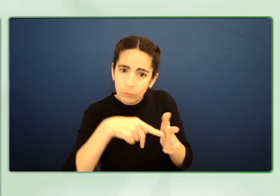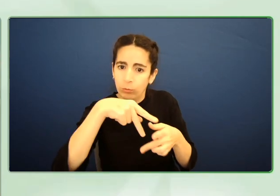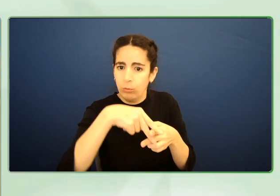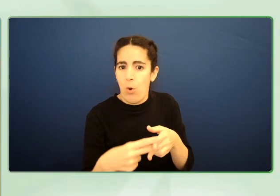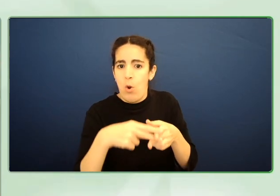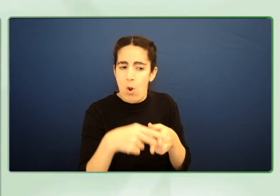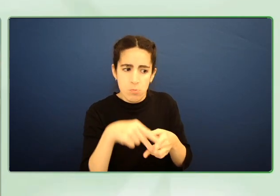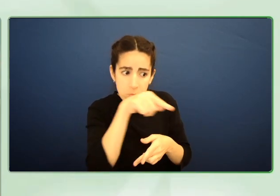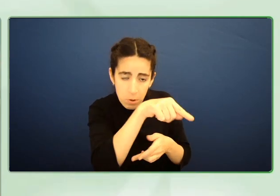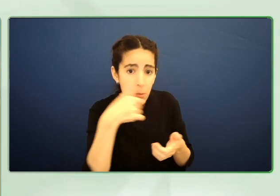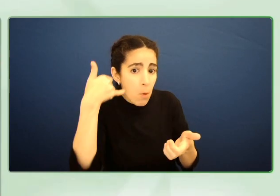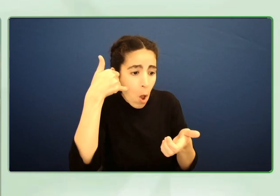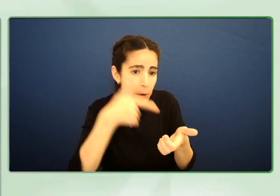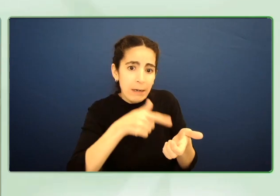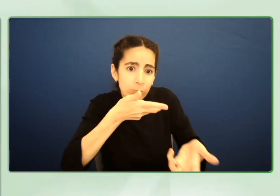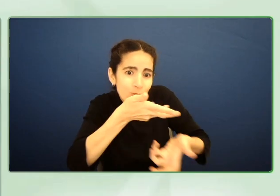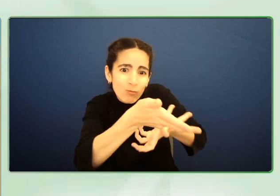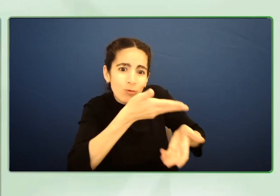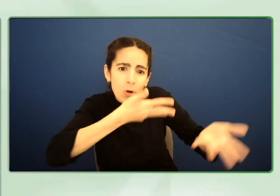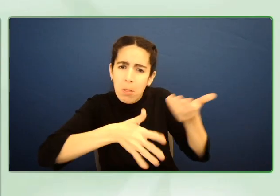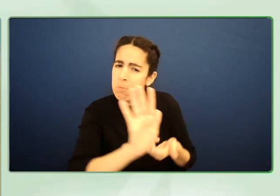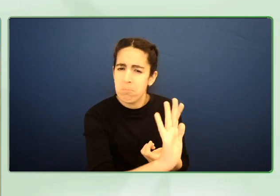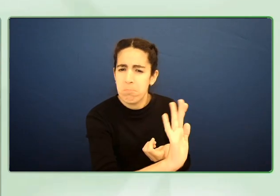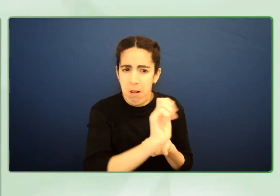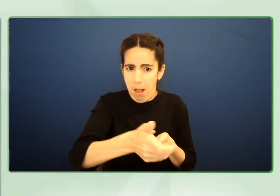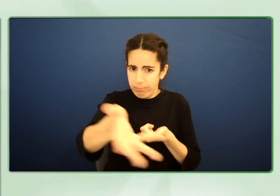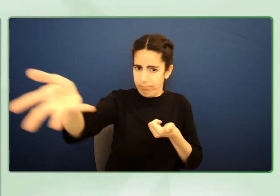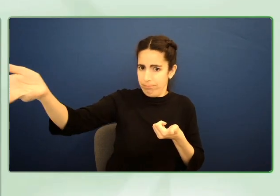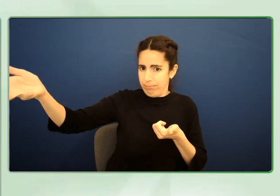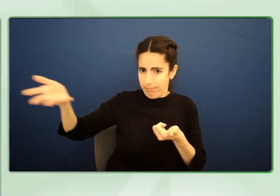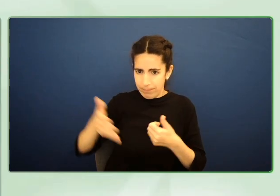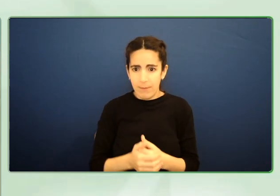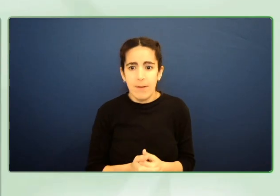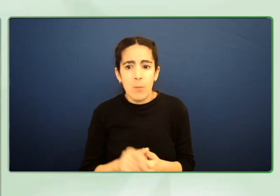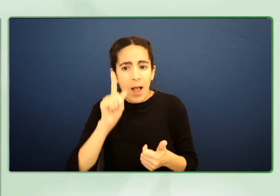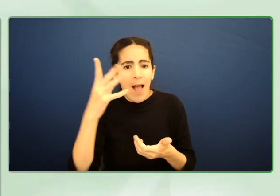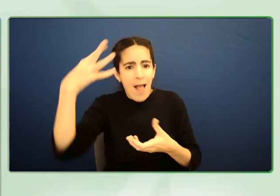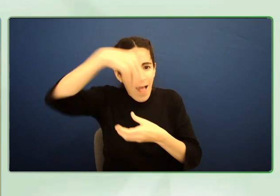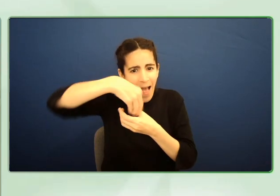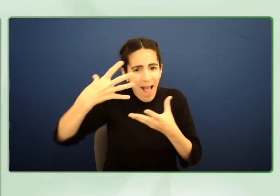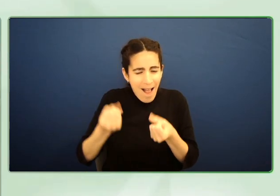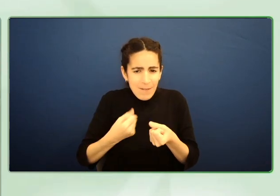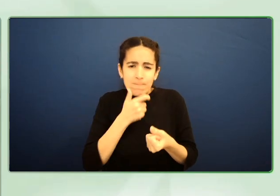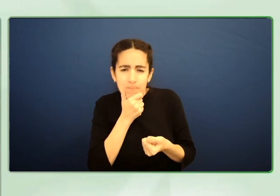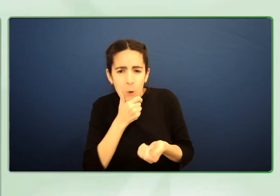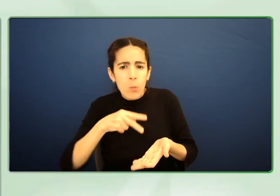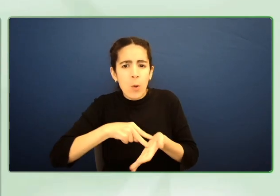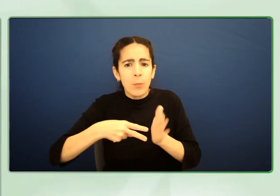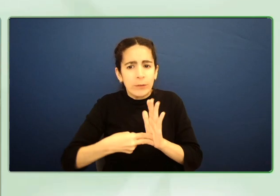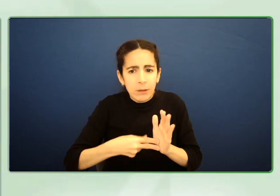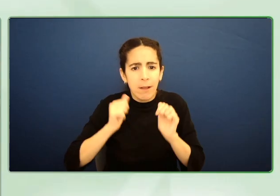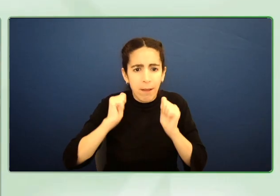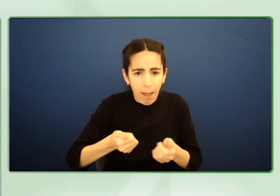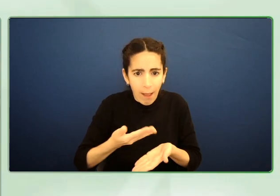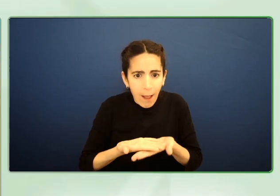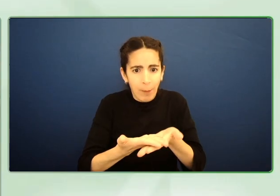can use it for your purpose, to help you, to improve your knowledge. And I think if we give to a child a phone and we